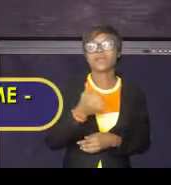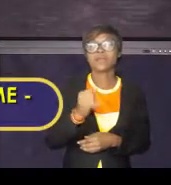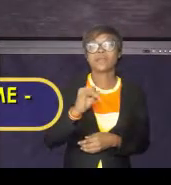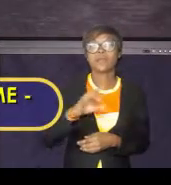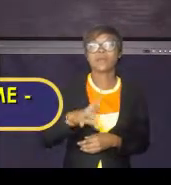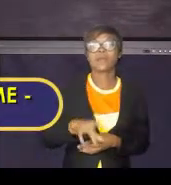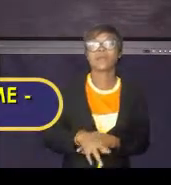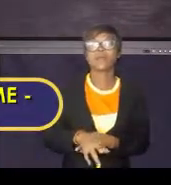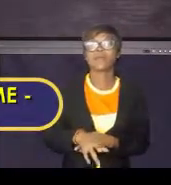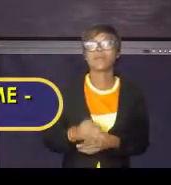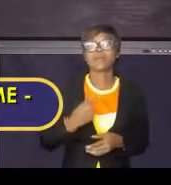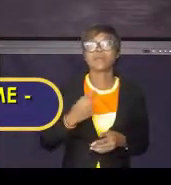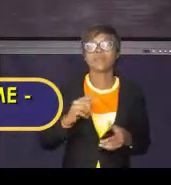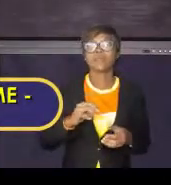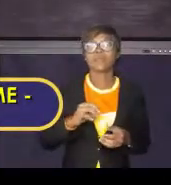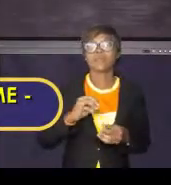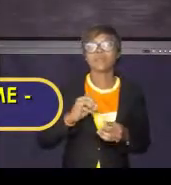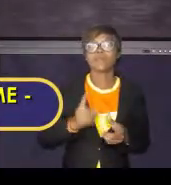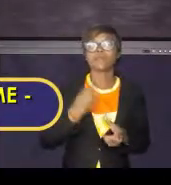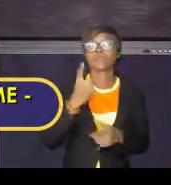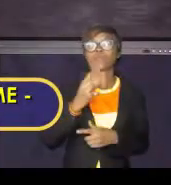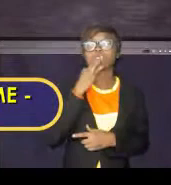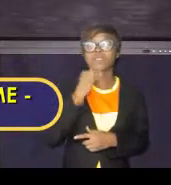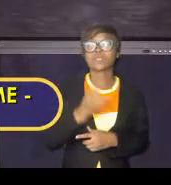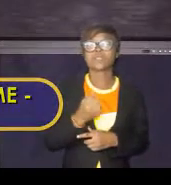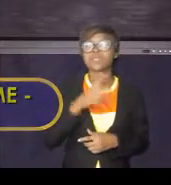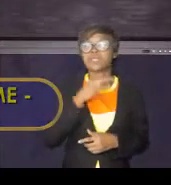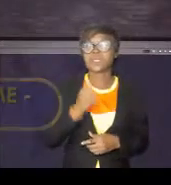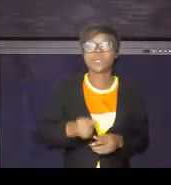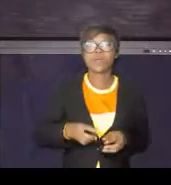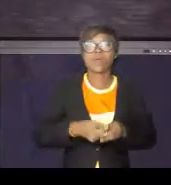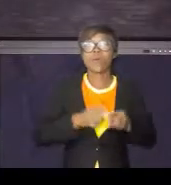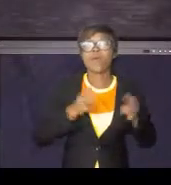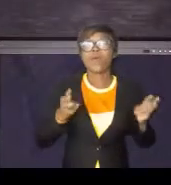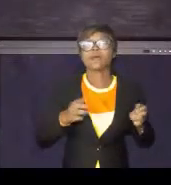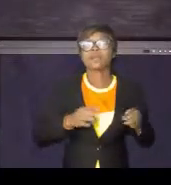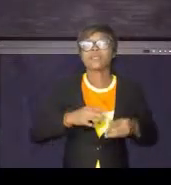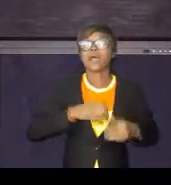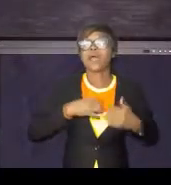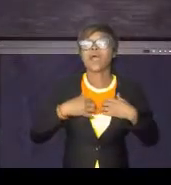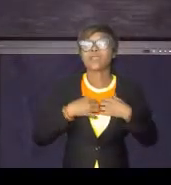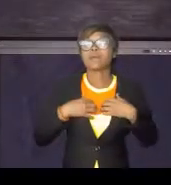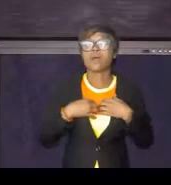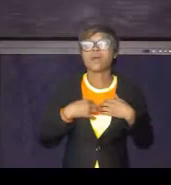H-A-I-R. The first one, H-A-R-E, is a wild animal,